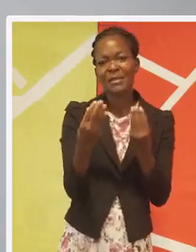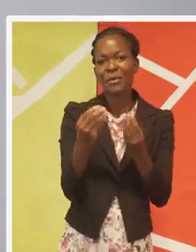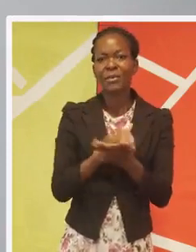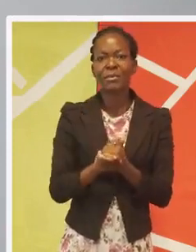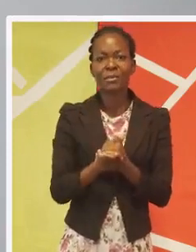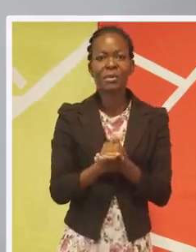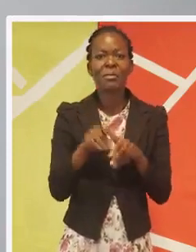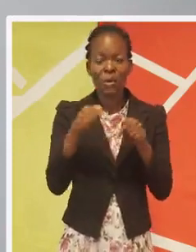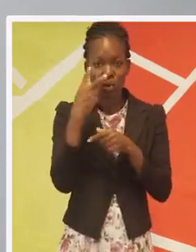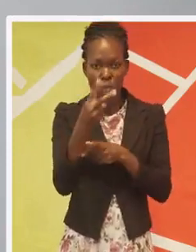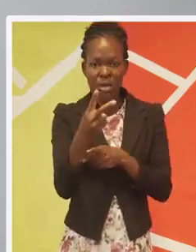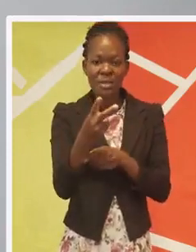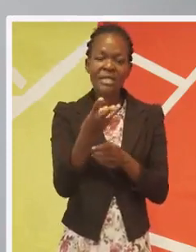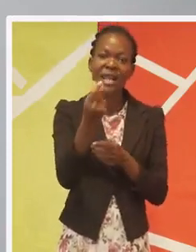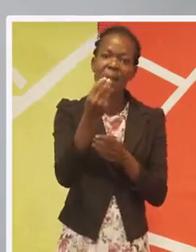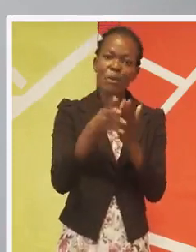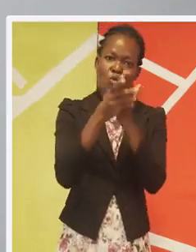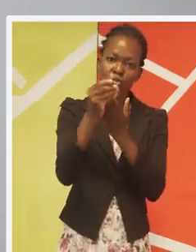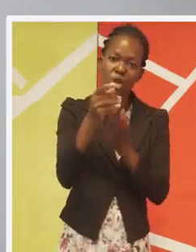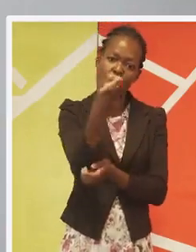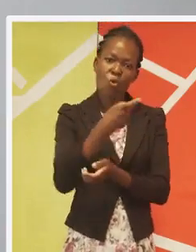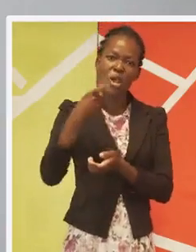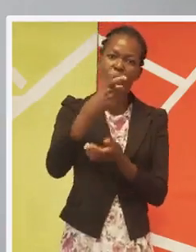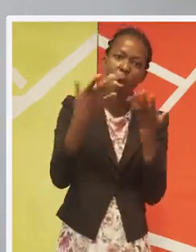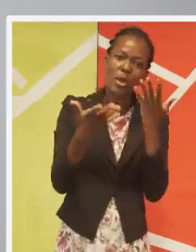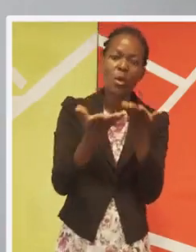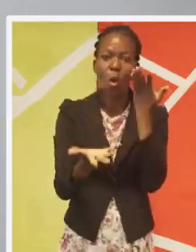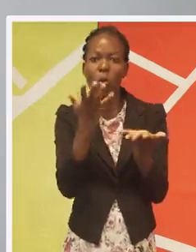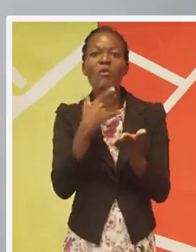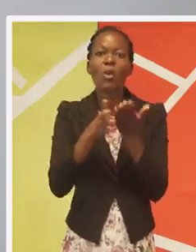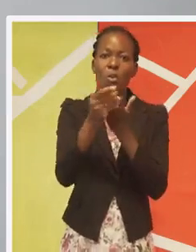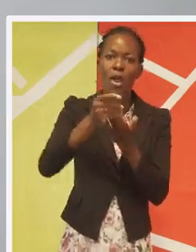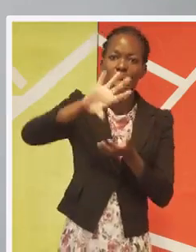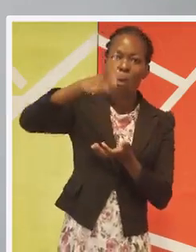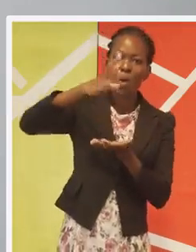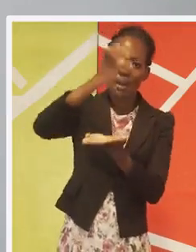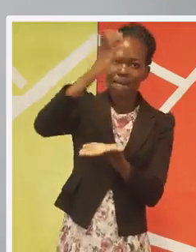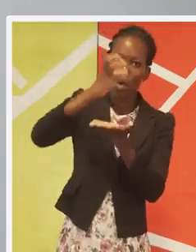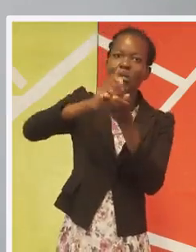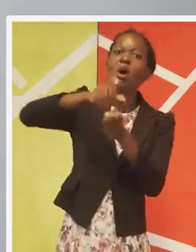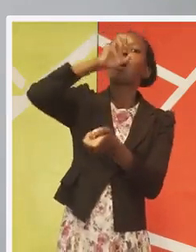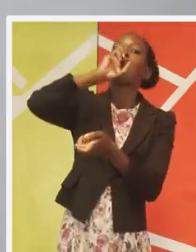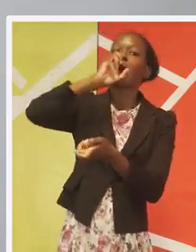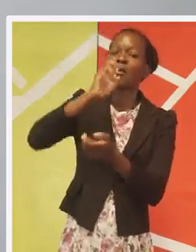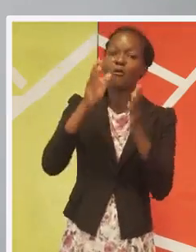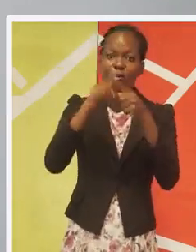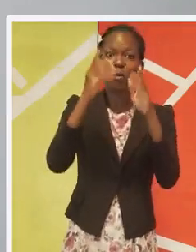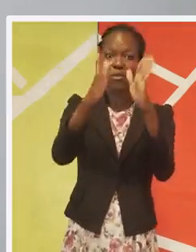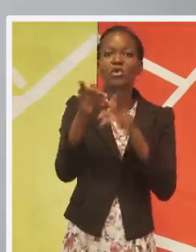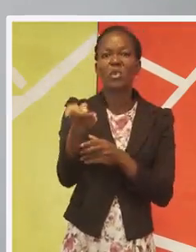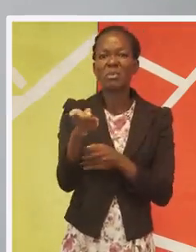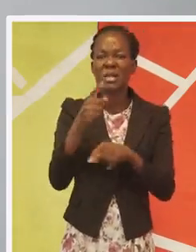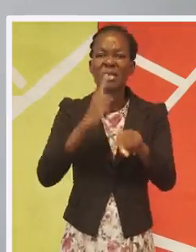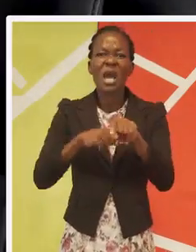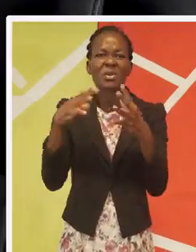look at the price of cooking oil or the price of water, bottled water in stores. You will find that in most countries,